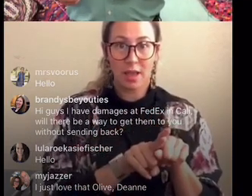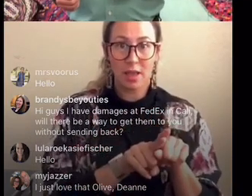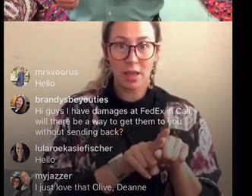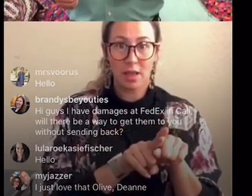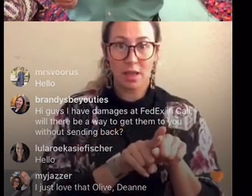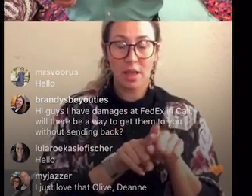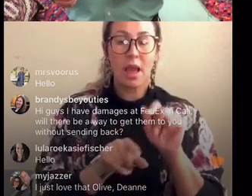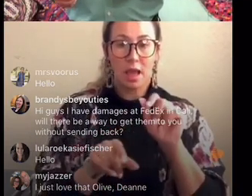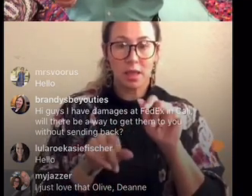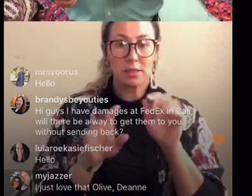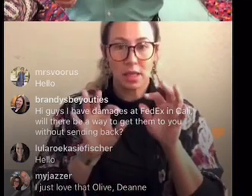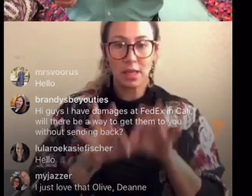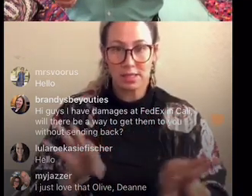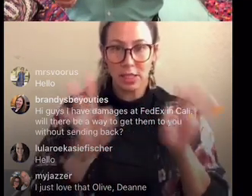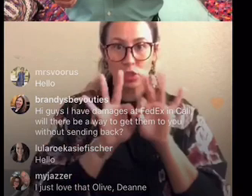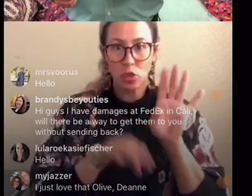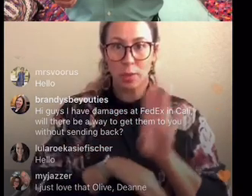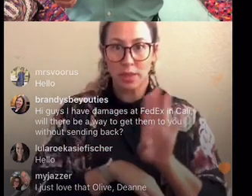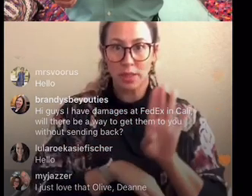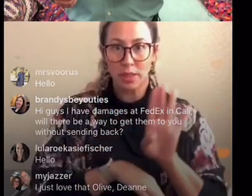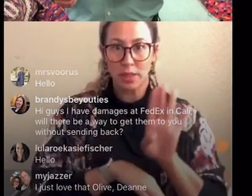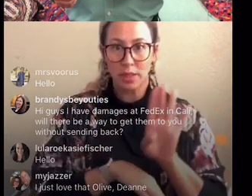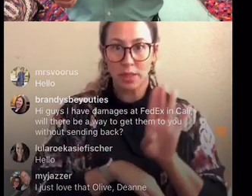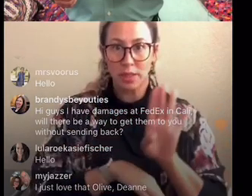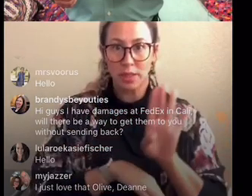essential business.